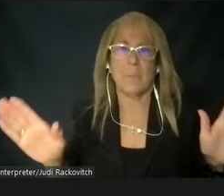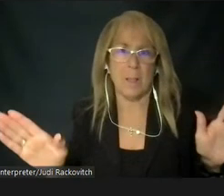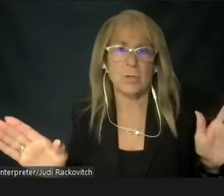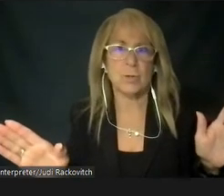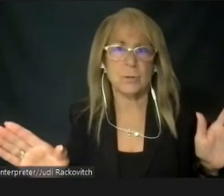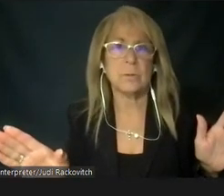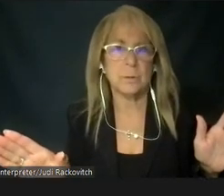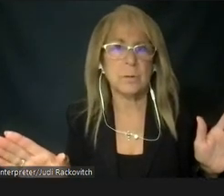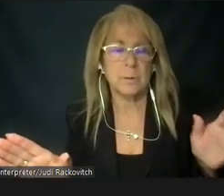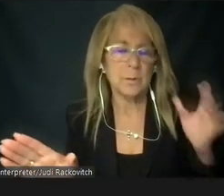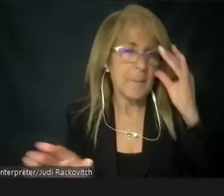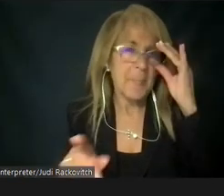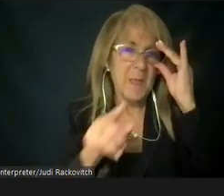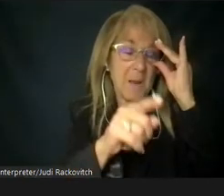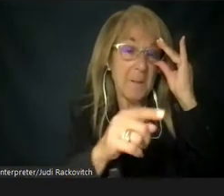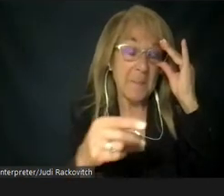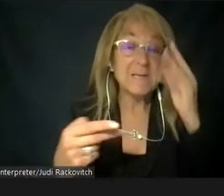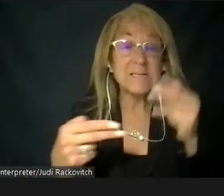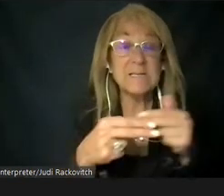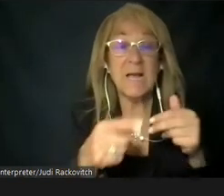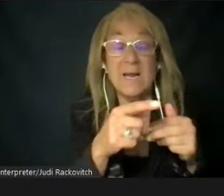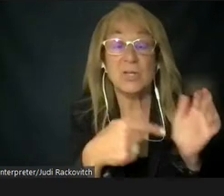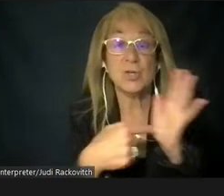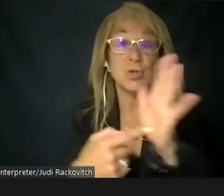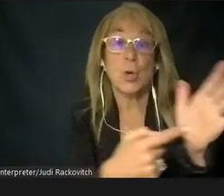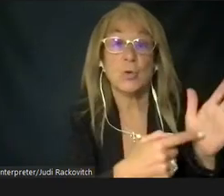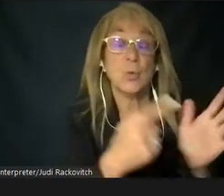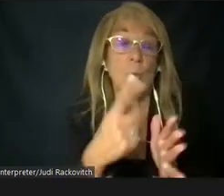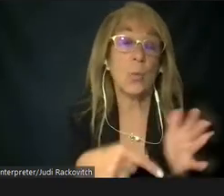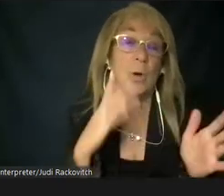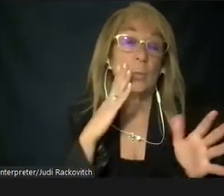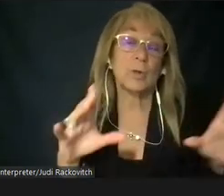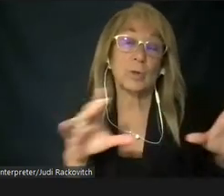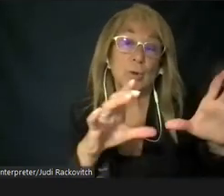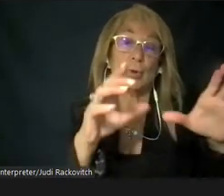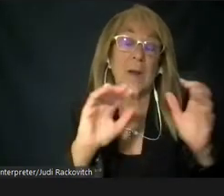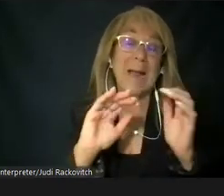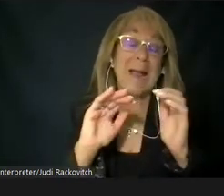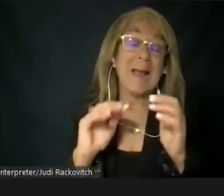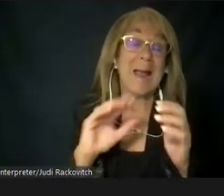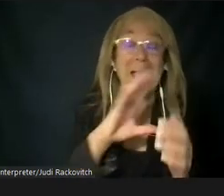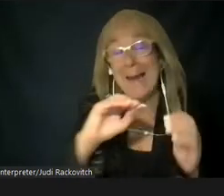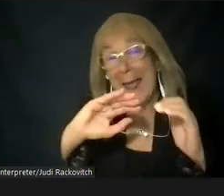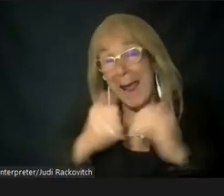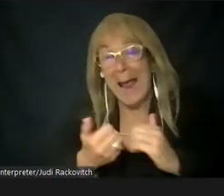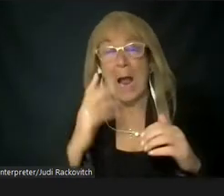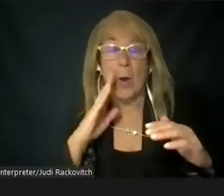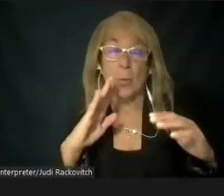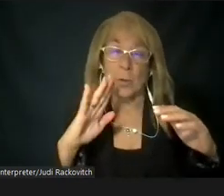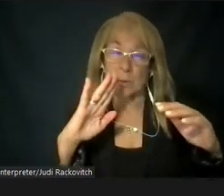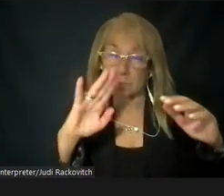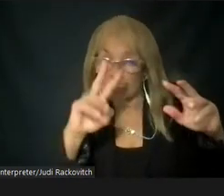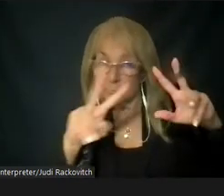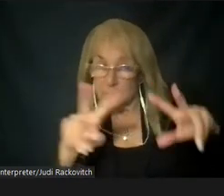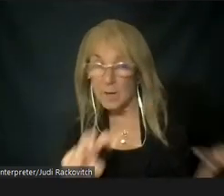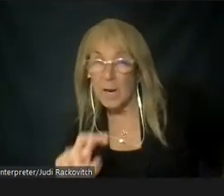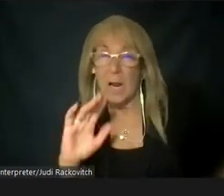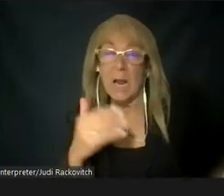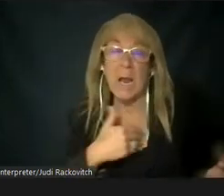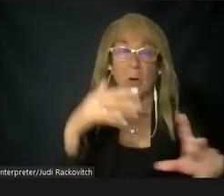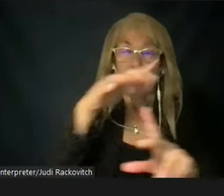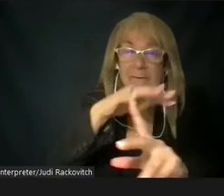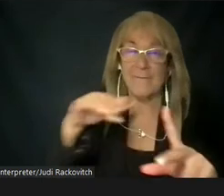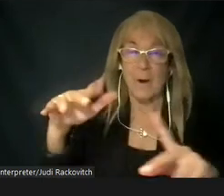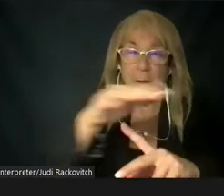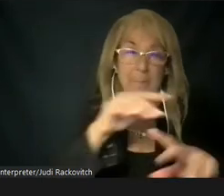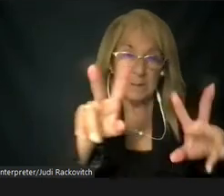This slide shows the steps we'll be using in developing our environmental justice analysis. It is based on guidance developed by Federal Highway Administration